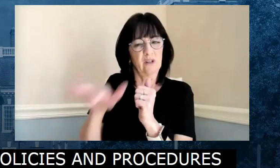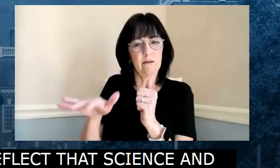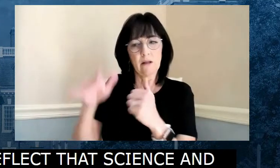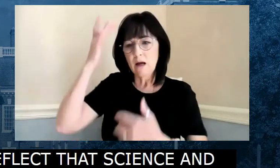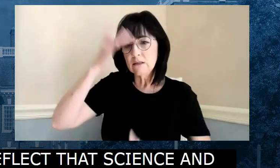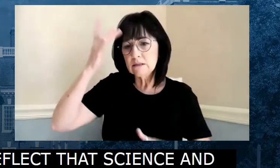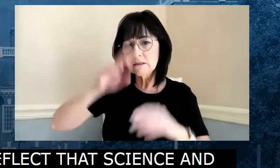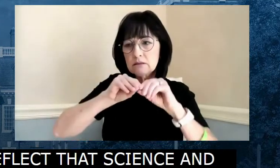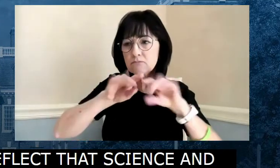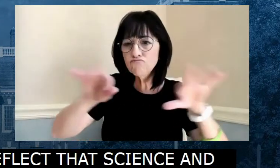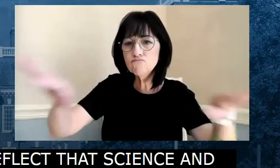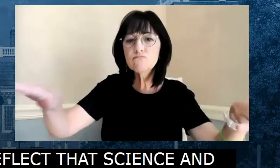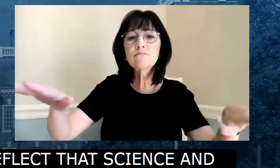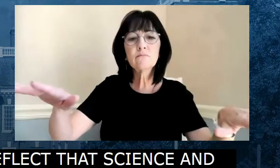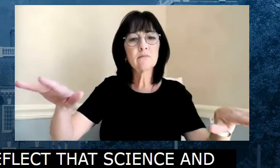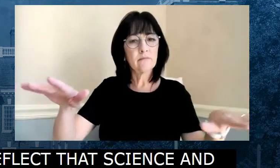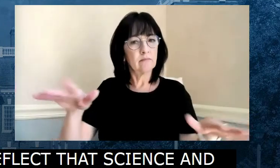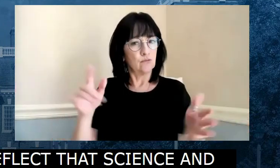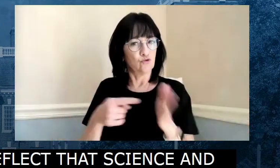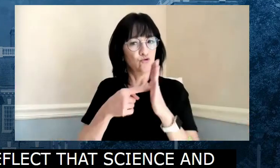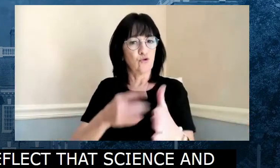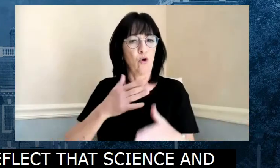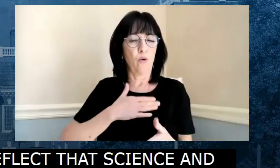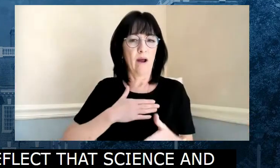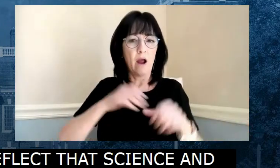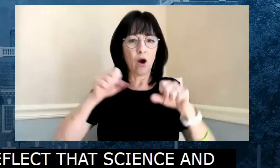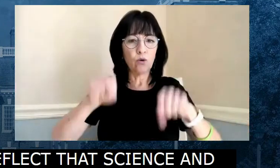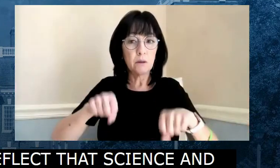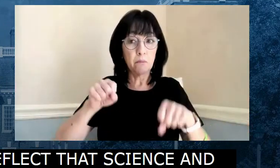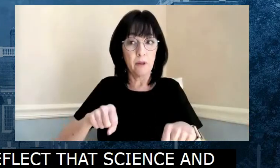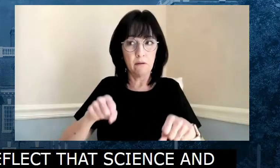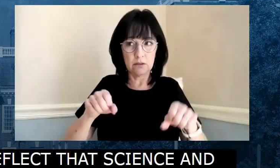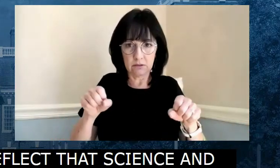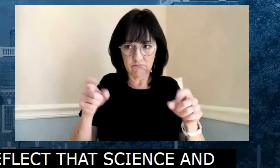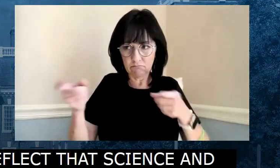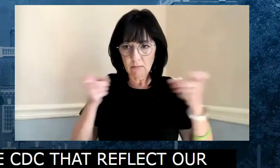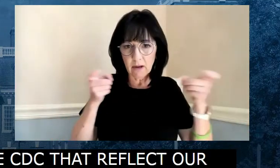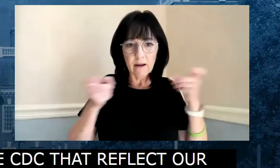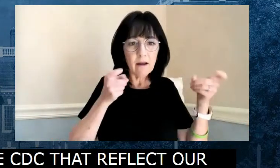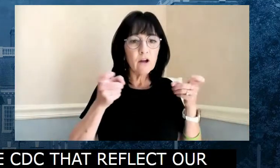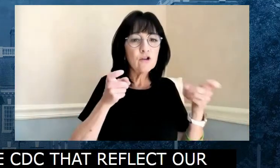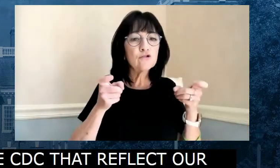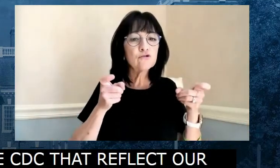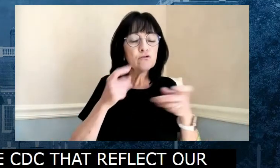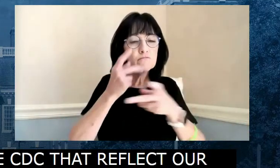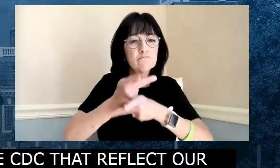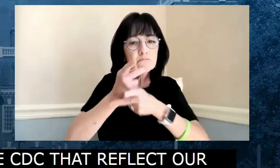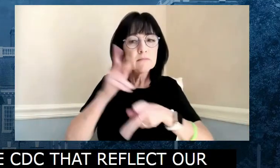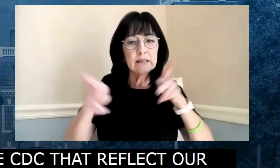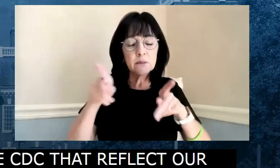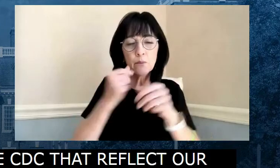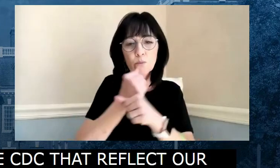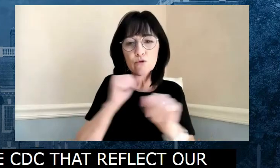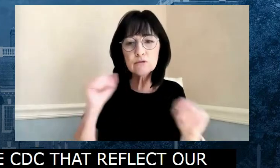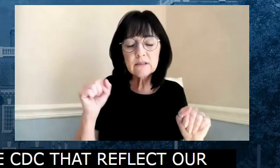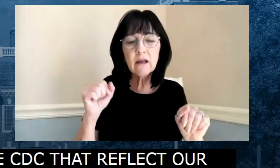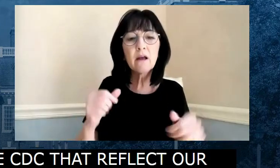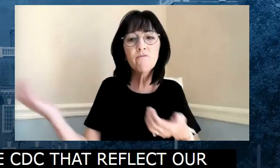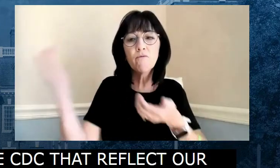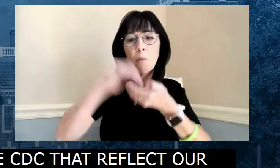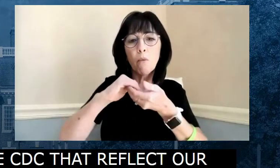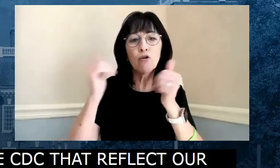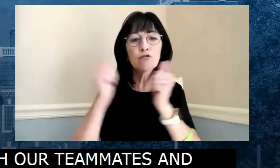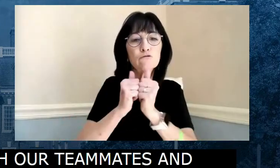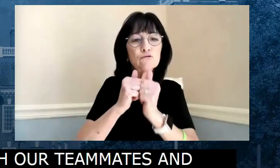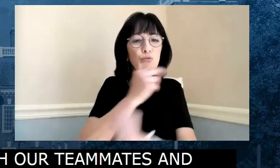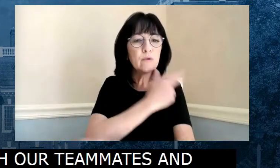that reflect our abilities here on the ground with our teammates and partners with the hospitals, the